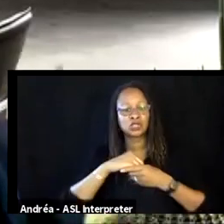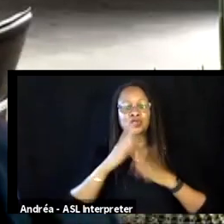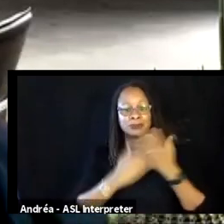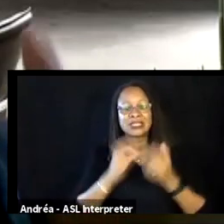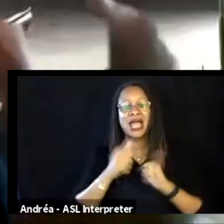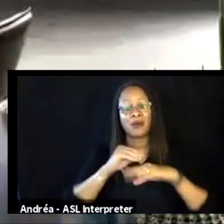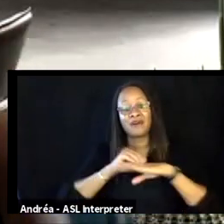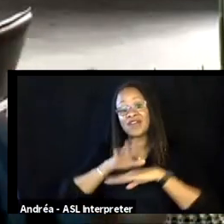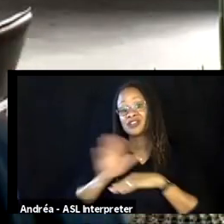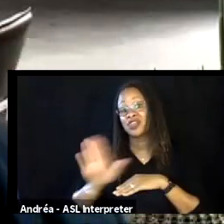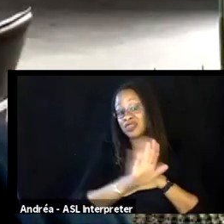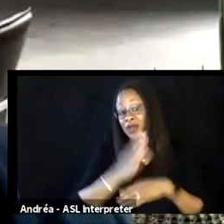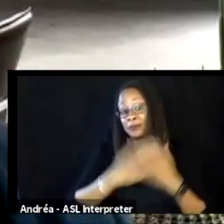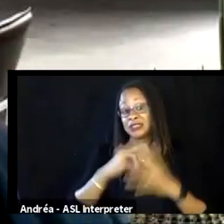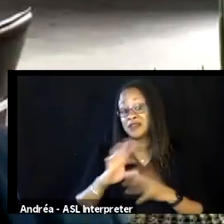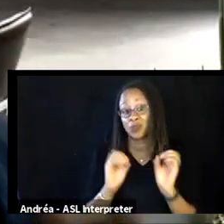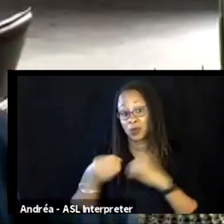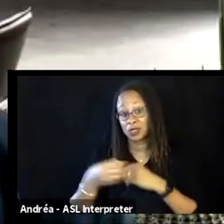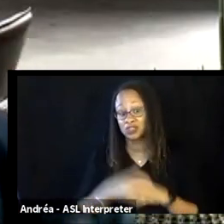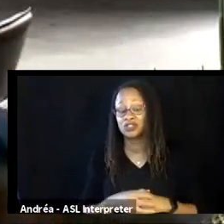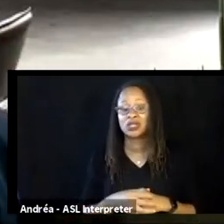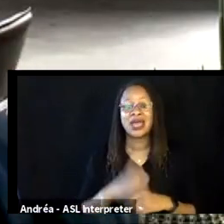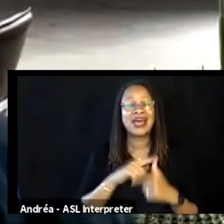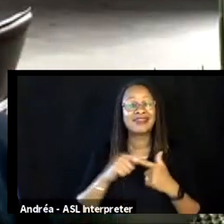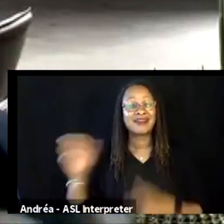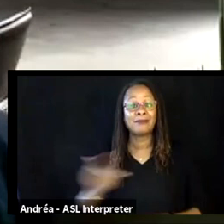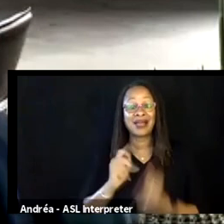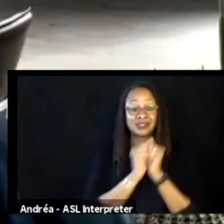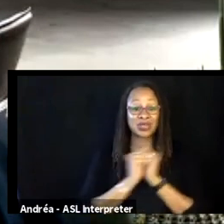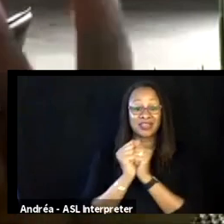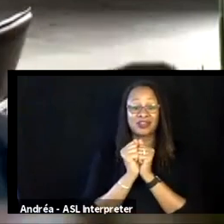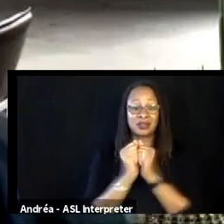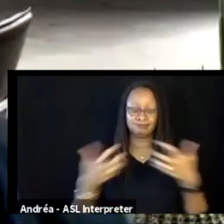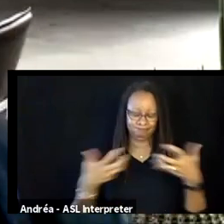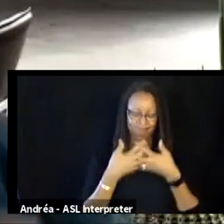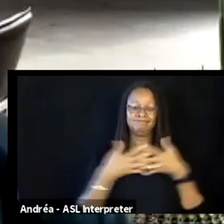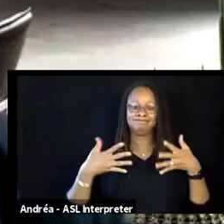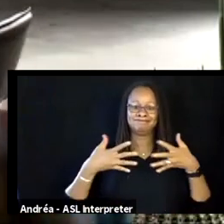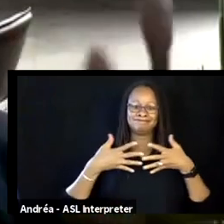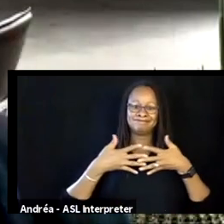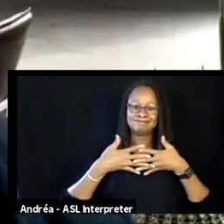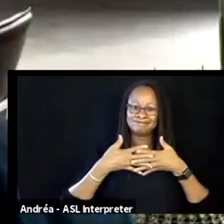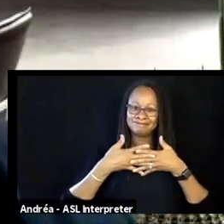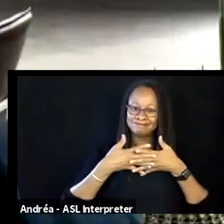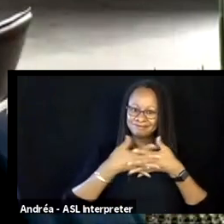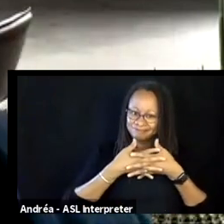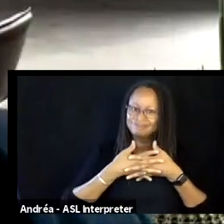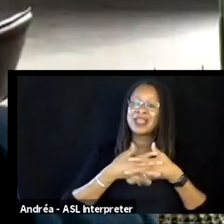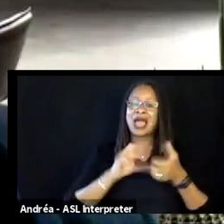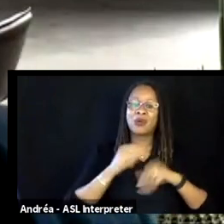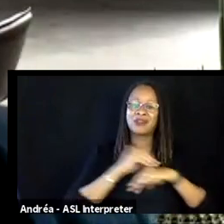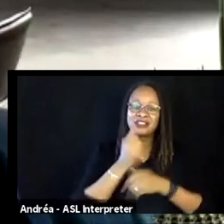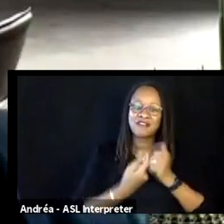affects their piece of the organization, and then come back together and aggregate, take that holistic view, how it affects